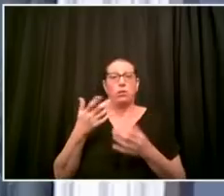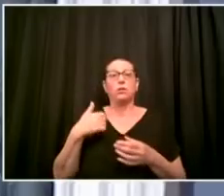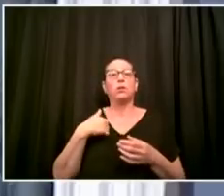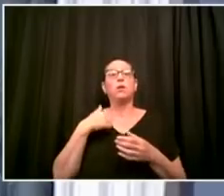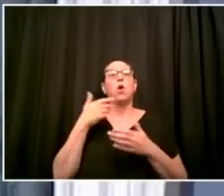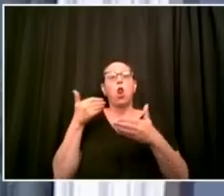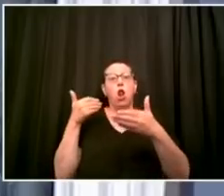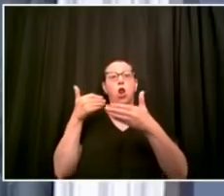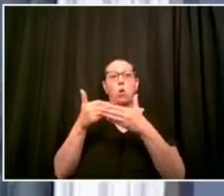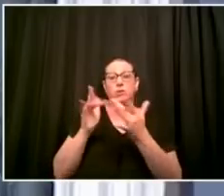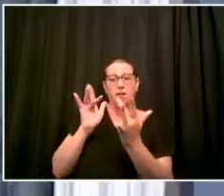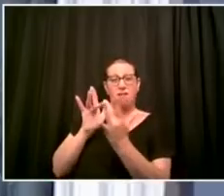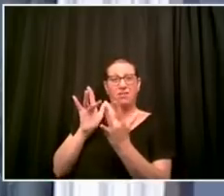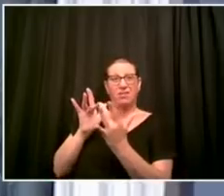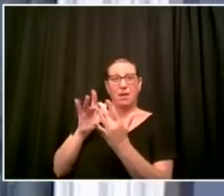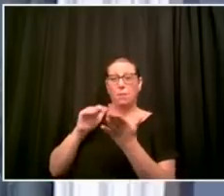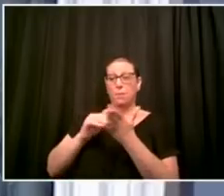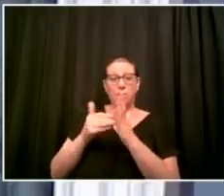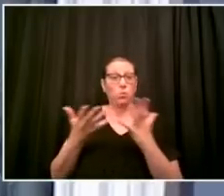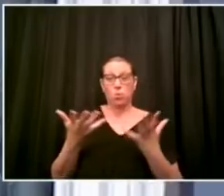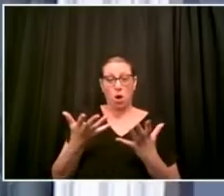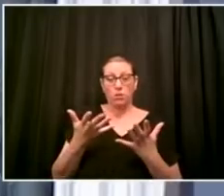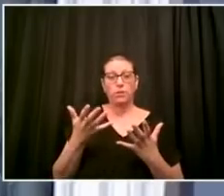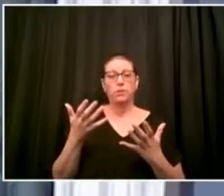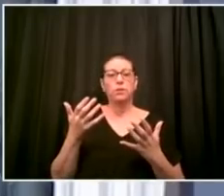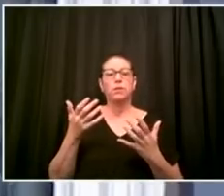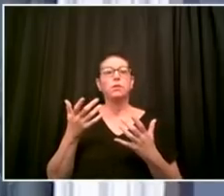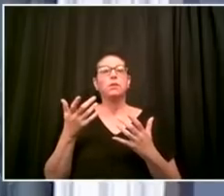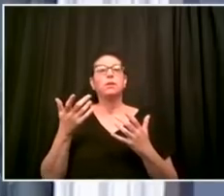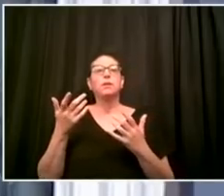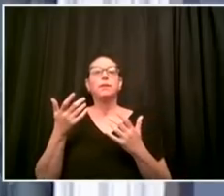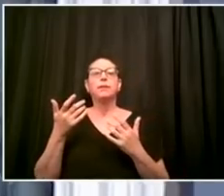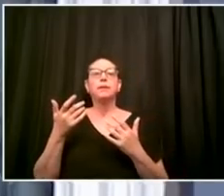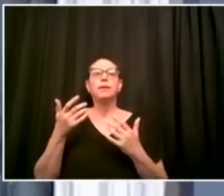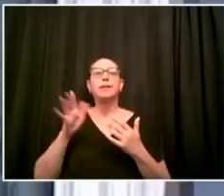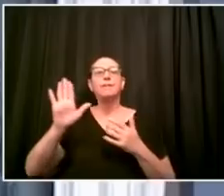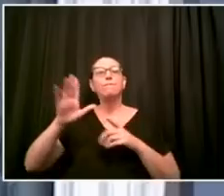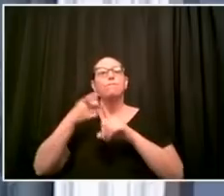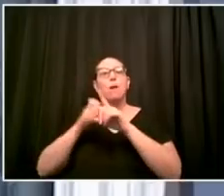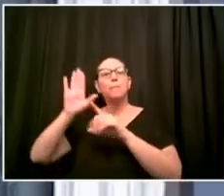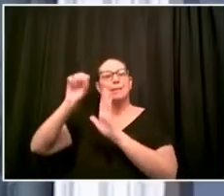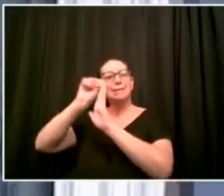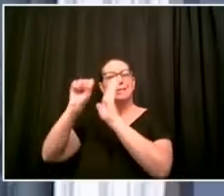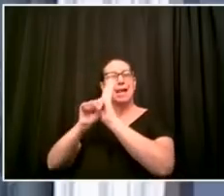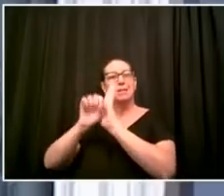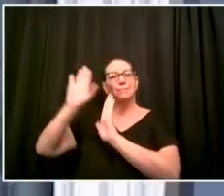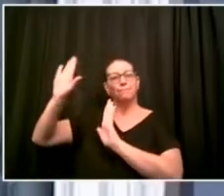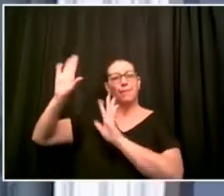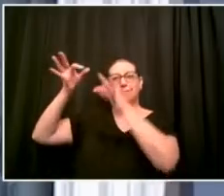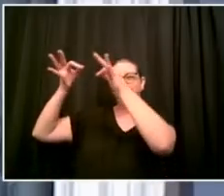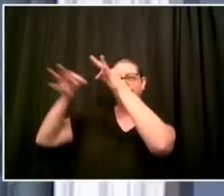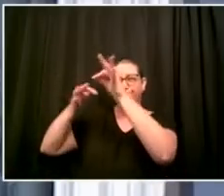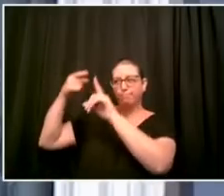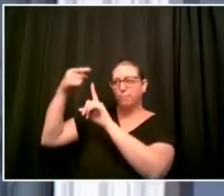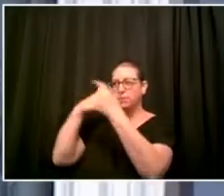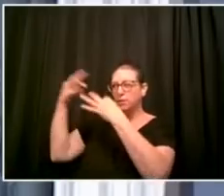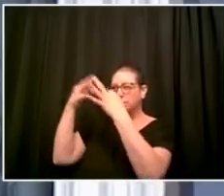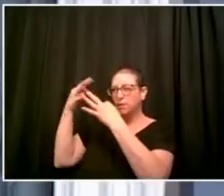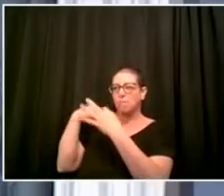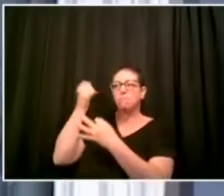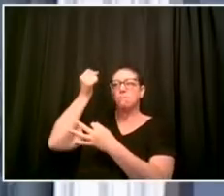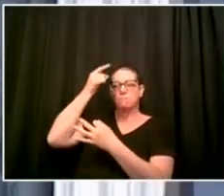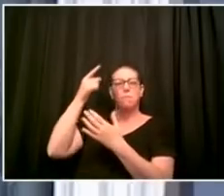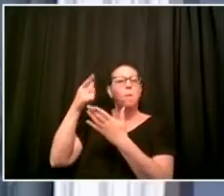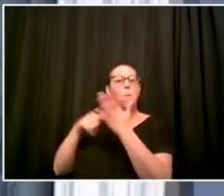in the guidelines from our State Department of Health, which brings to bear all of the most recent evidence. So things like within 6 feet for more than